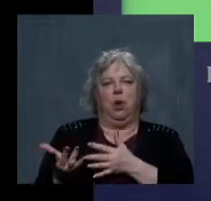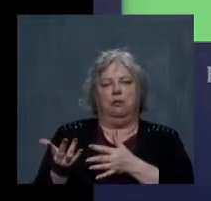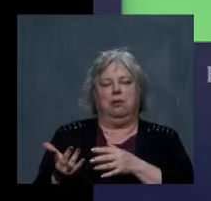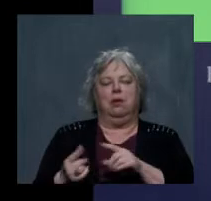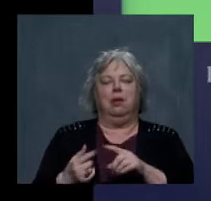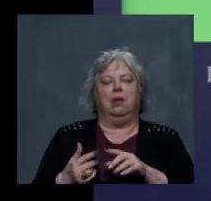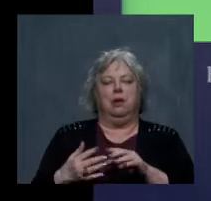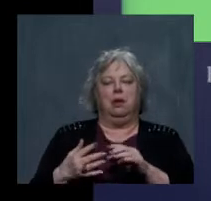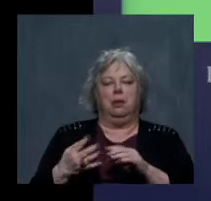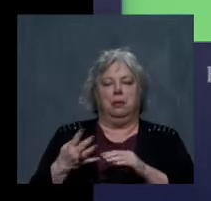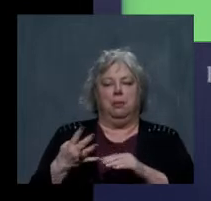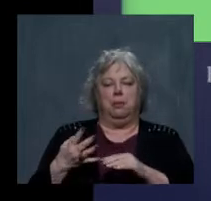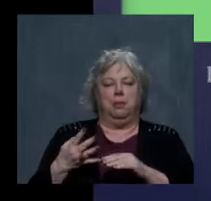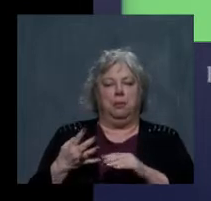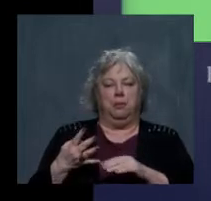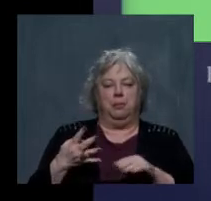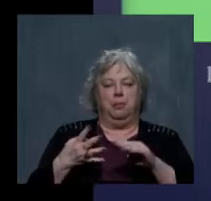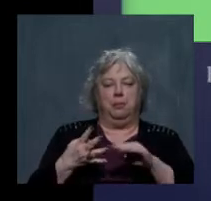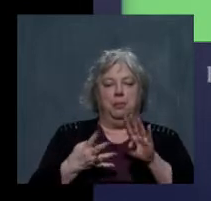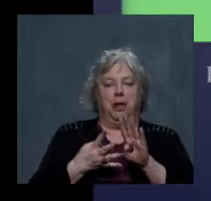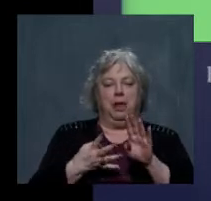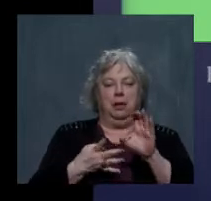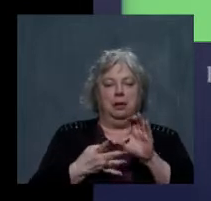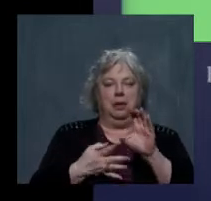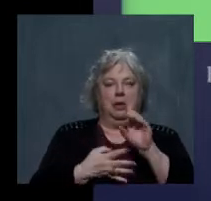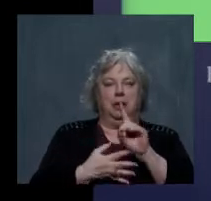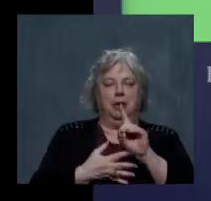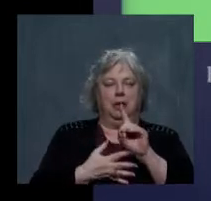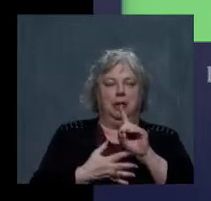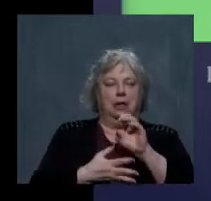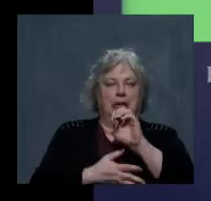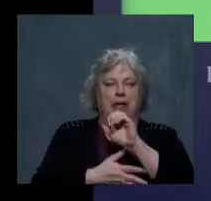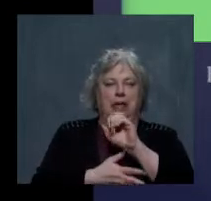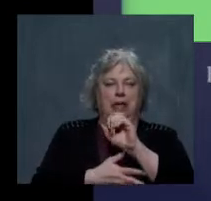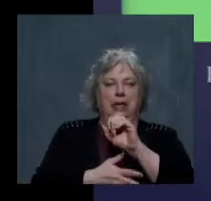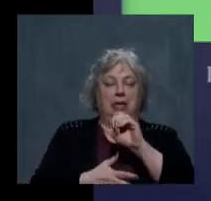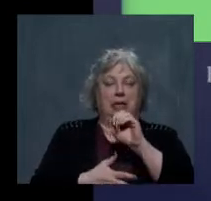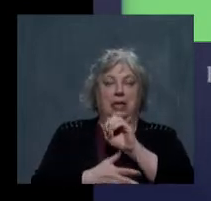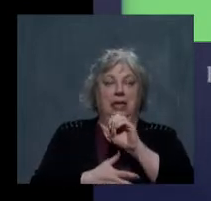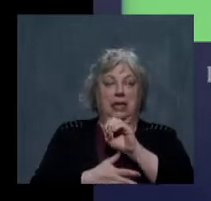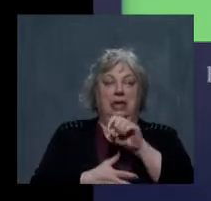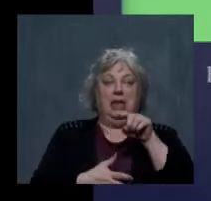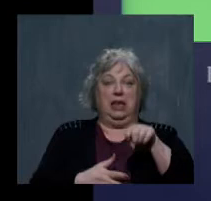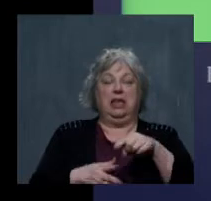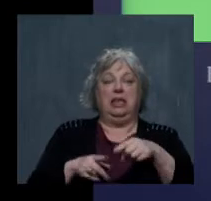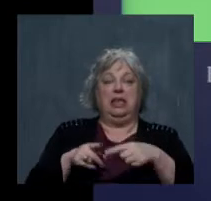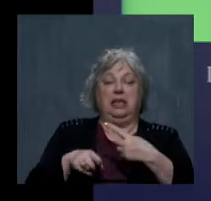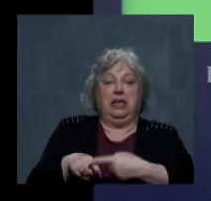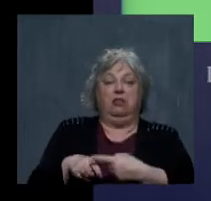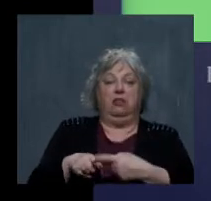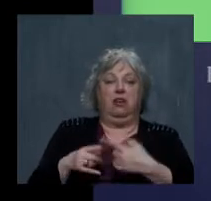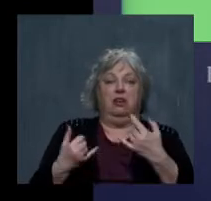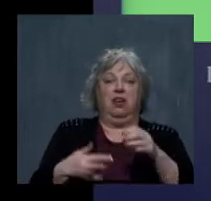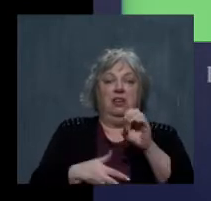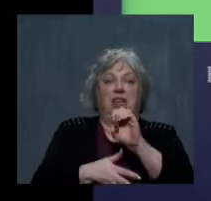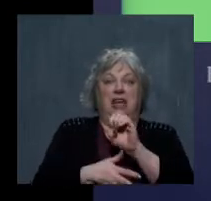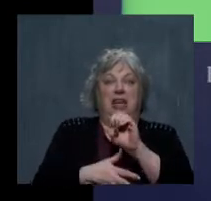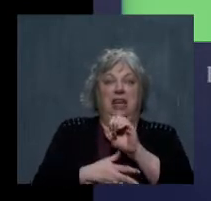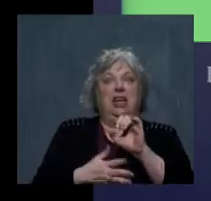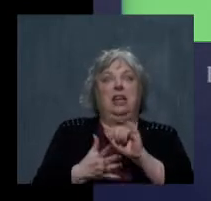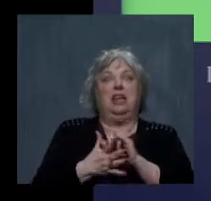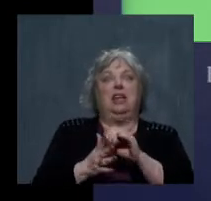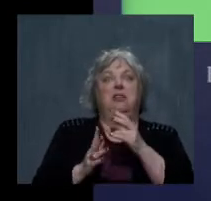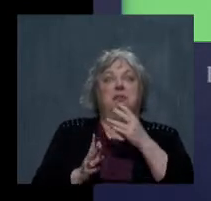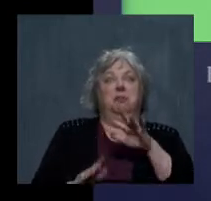all. But as you go down A, B, C, D, this is at E. This intersection is level of service E, which is pretty